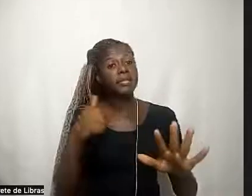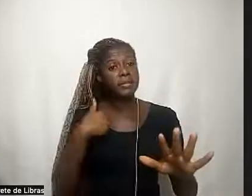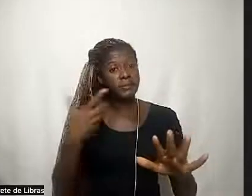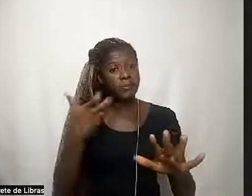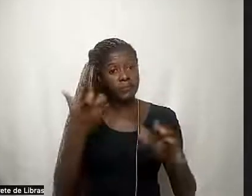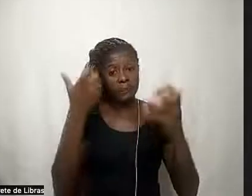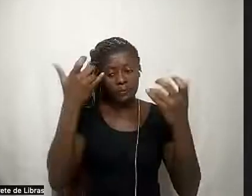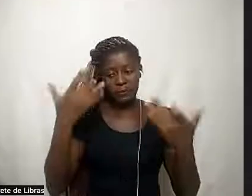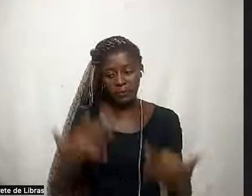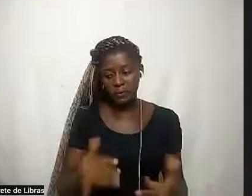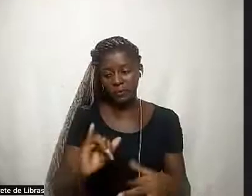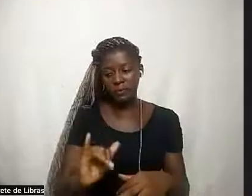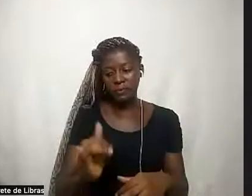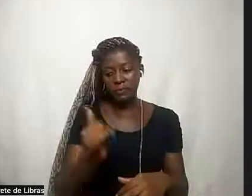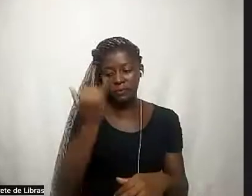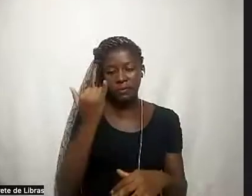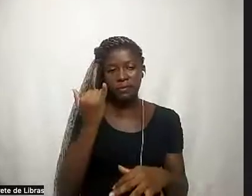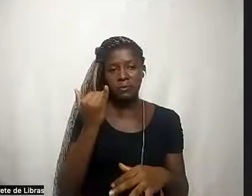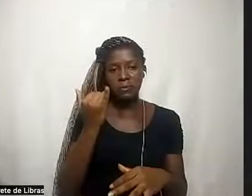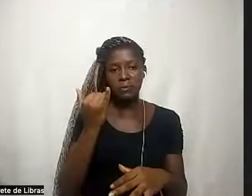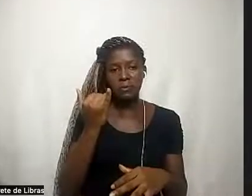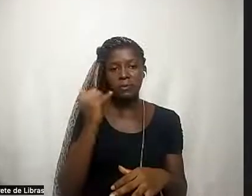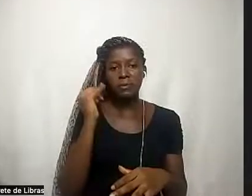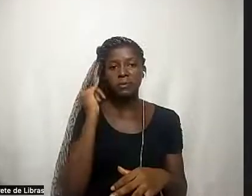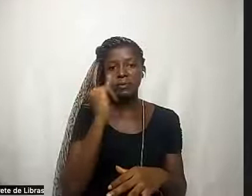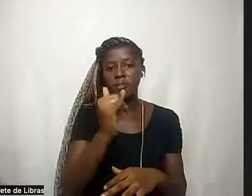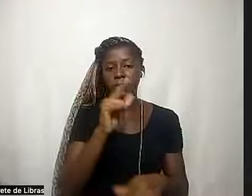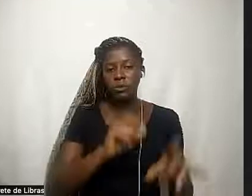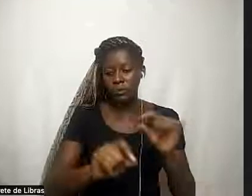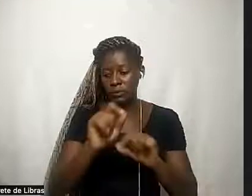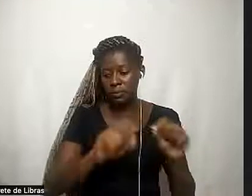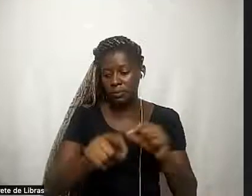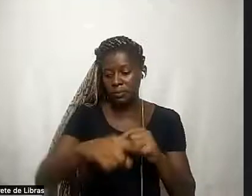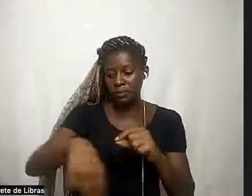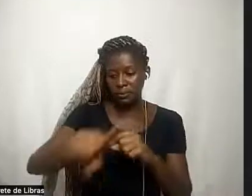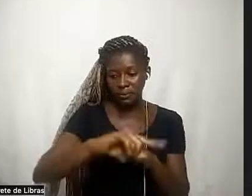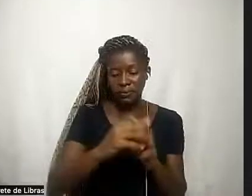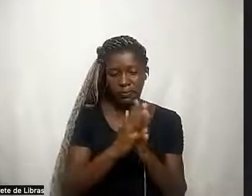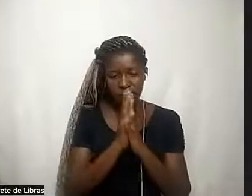mention. But I'd like to take this opportunity to also explain something.